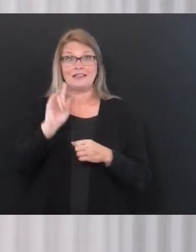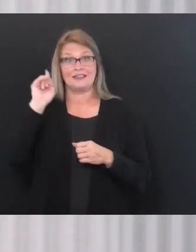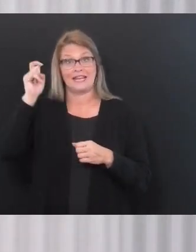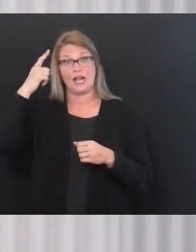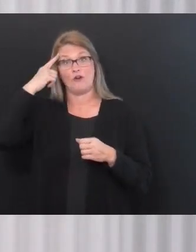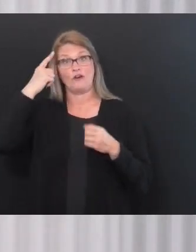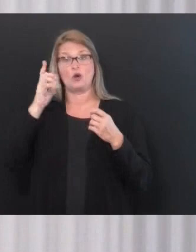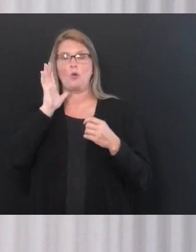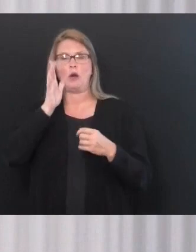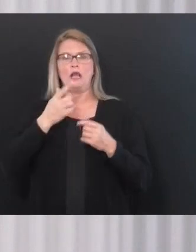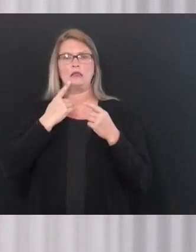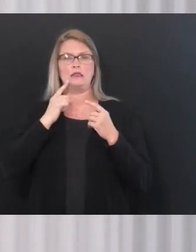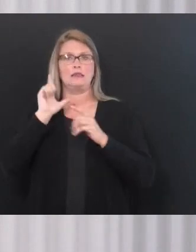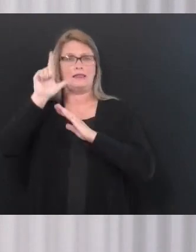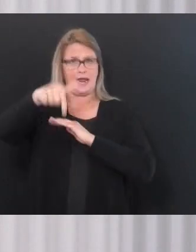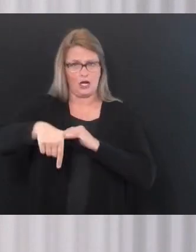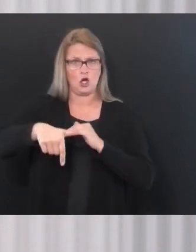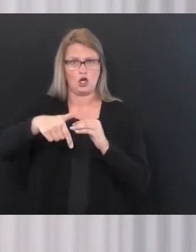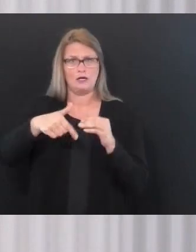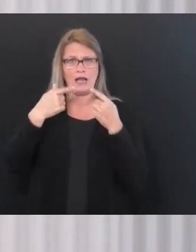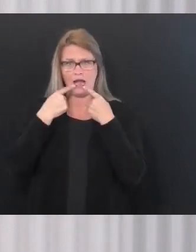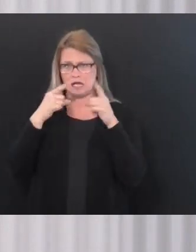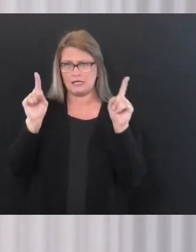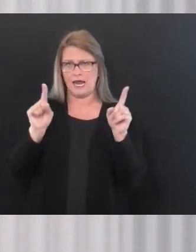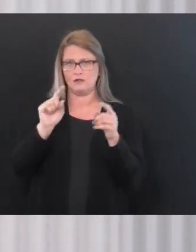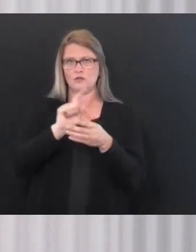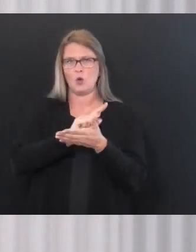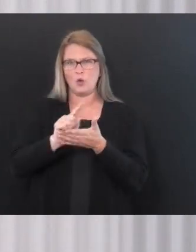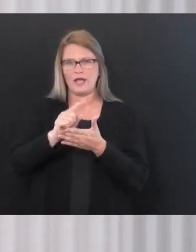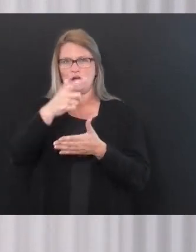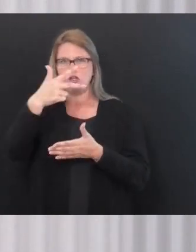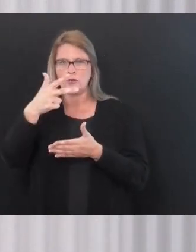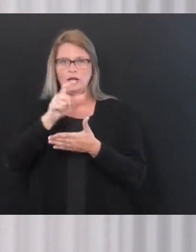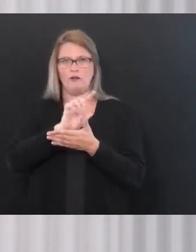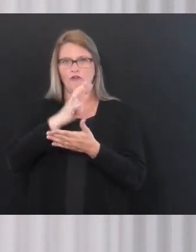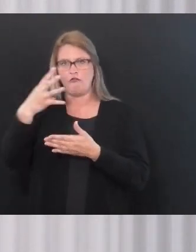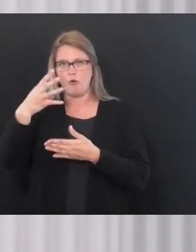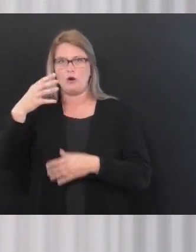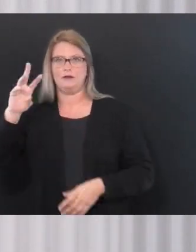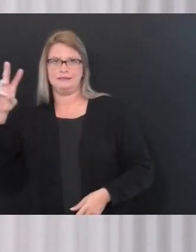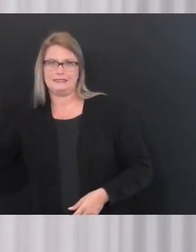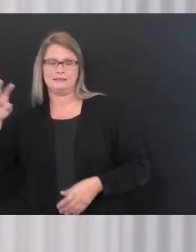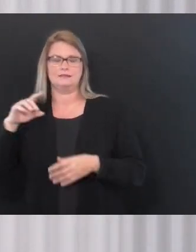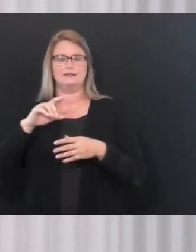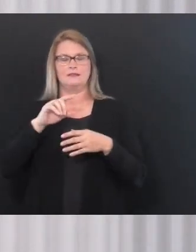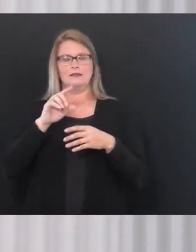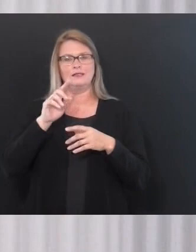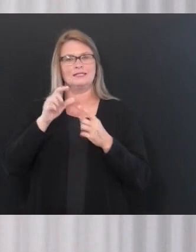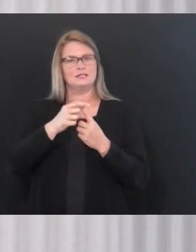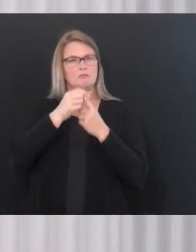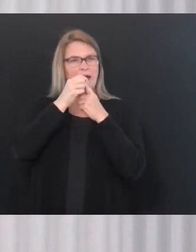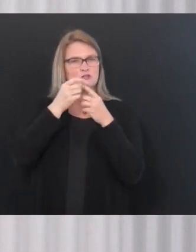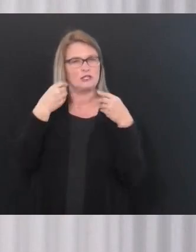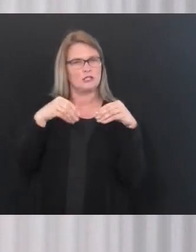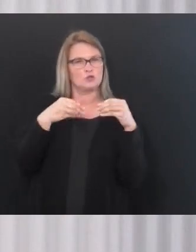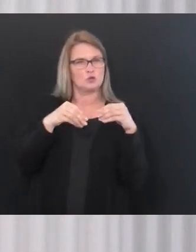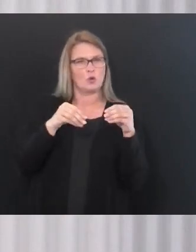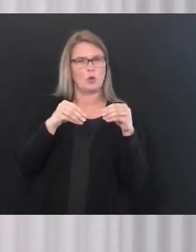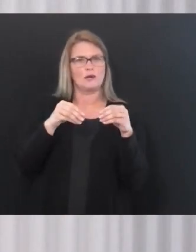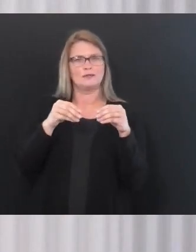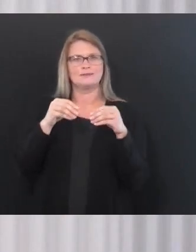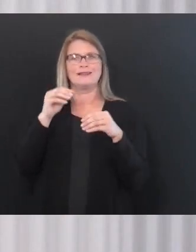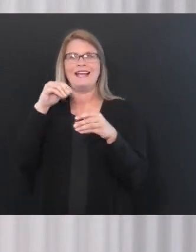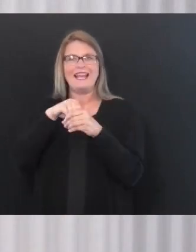put out at later guidance after week 3 between 4 and 6 would be these specialty retailers that might be included in some of the outdoor